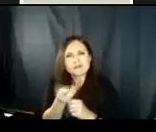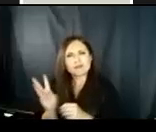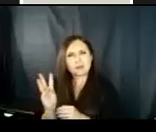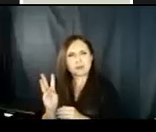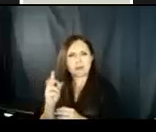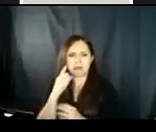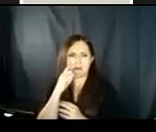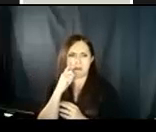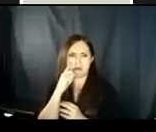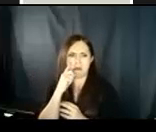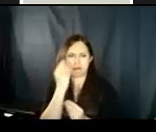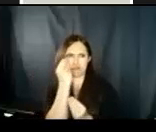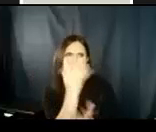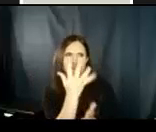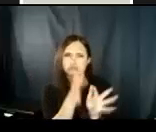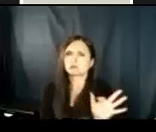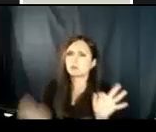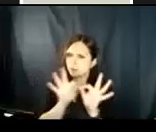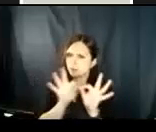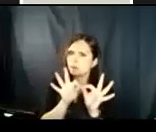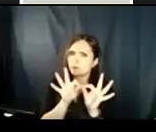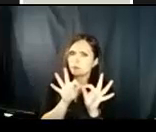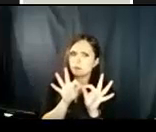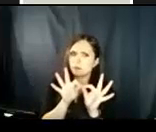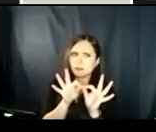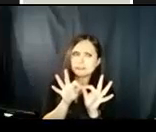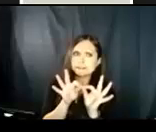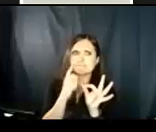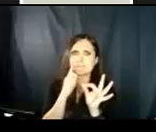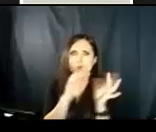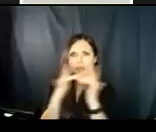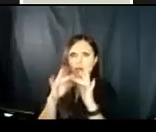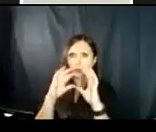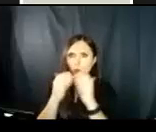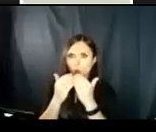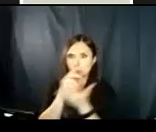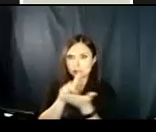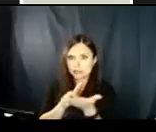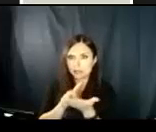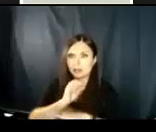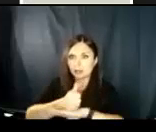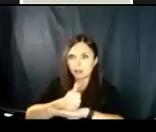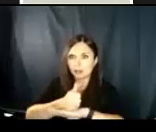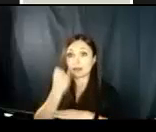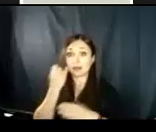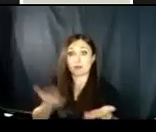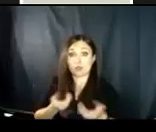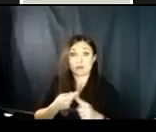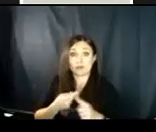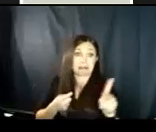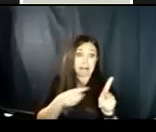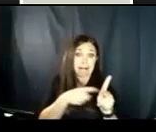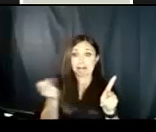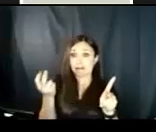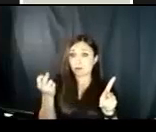thought are important to, to online course design. So whether you're here from the K-12 world or